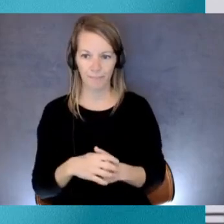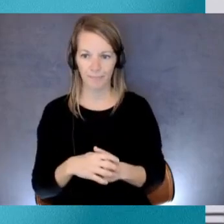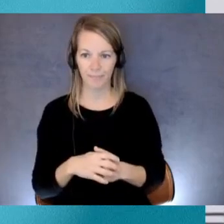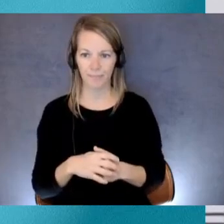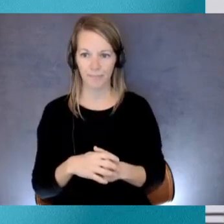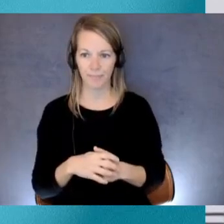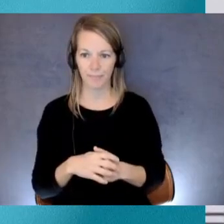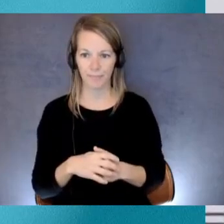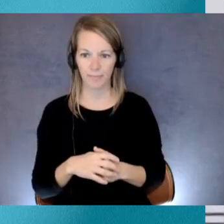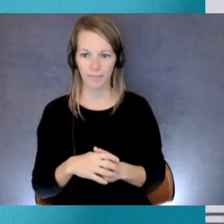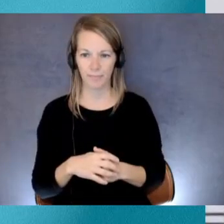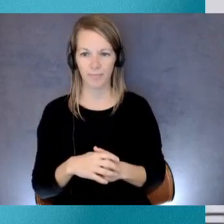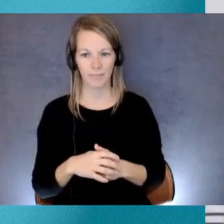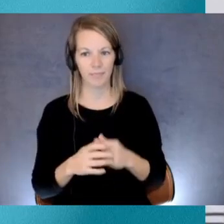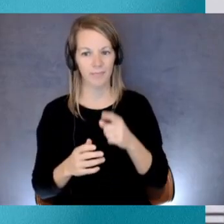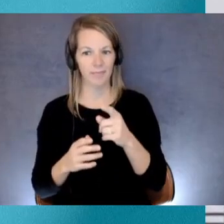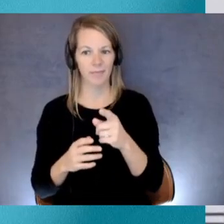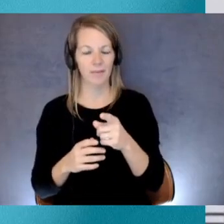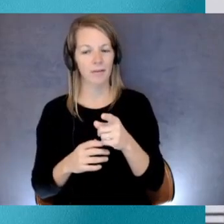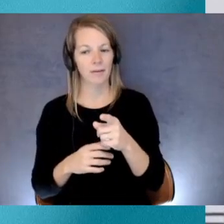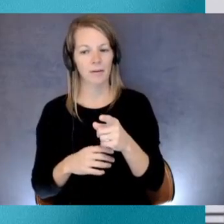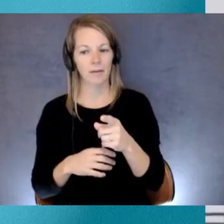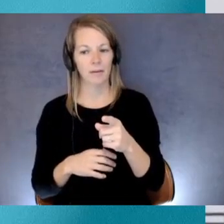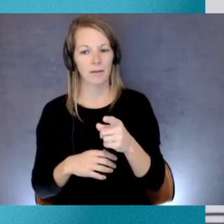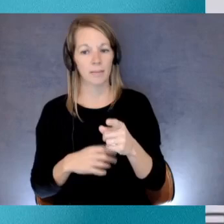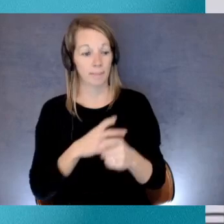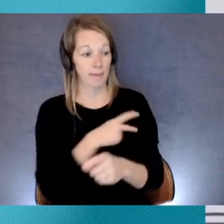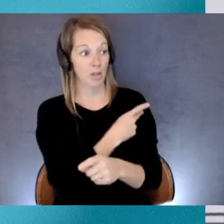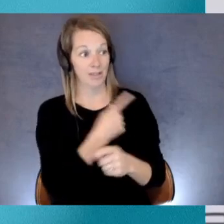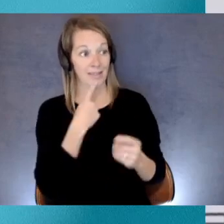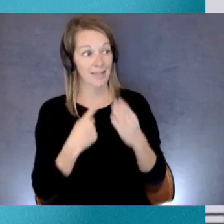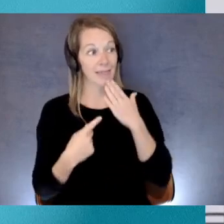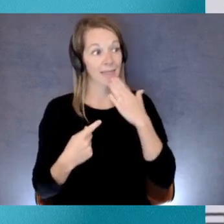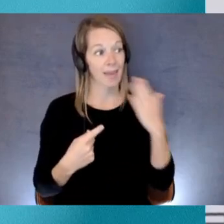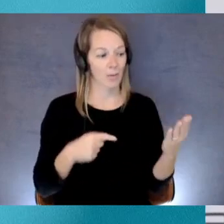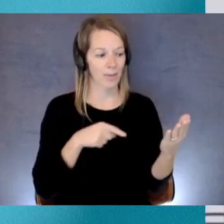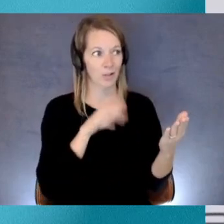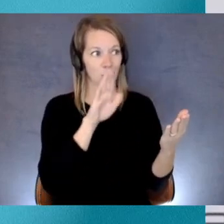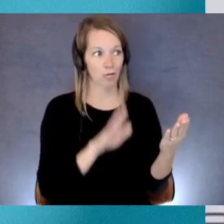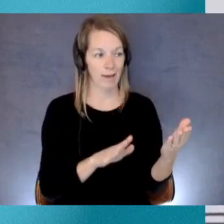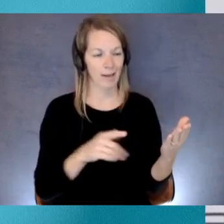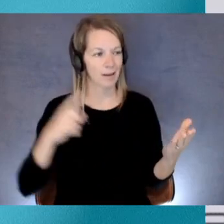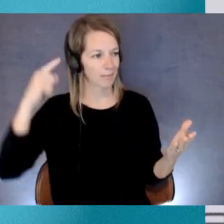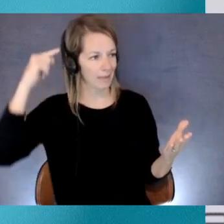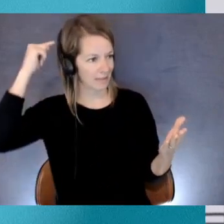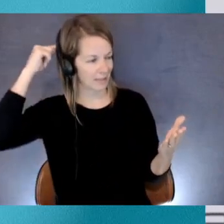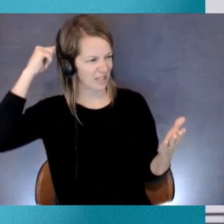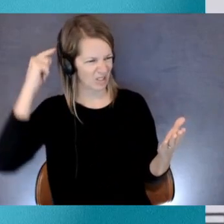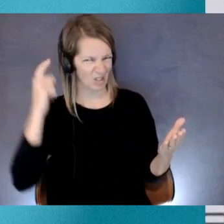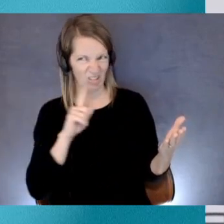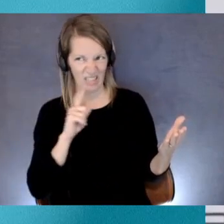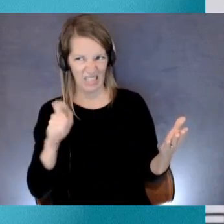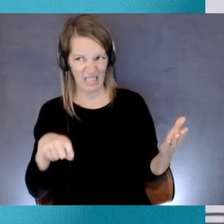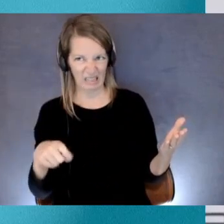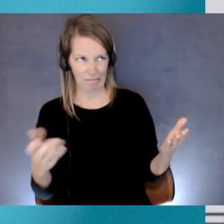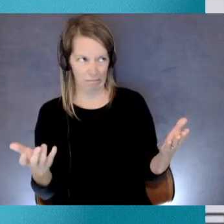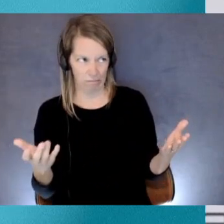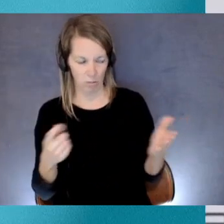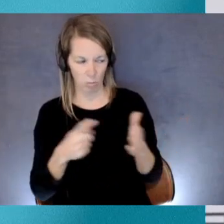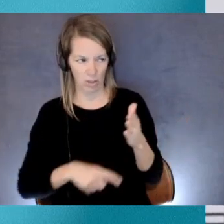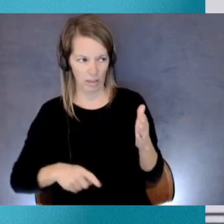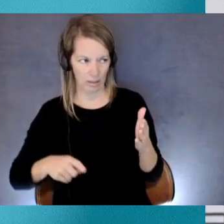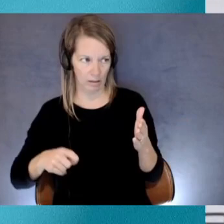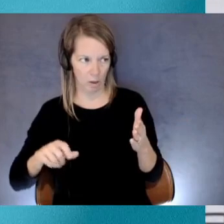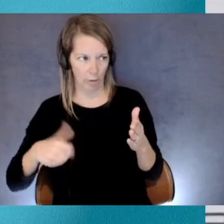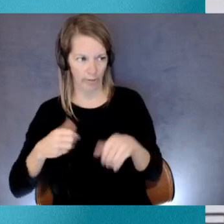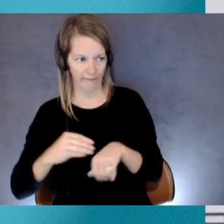I like that going on the last one there, Elizabeth. Patient says, thank you, this is great. And patient thinks, do I really need this? What is the side effects? Will